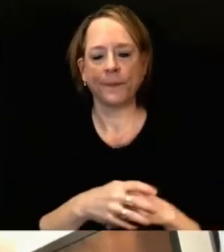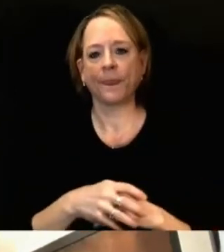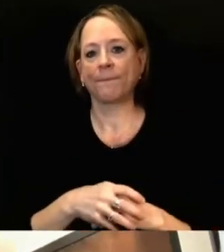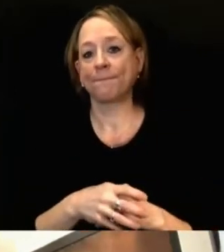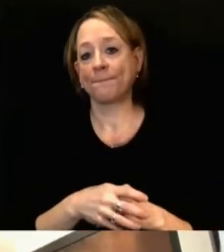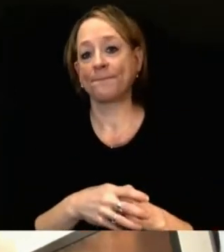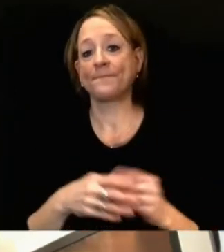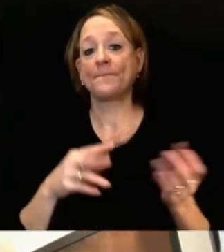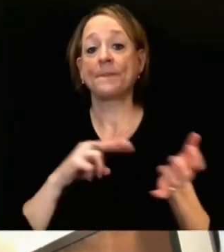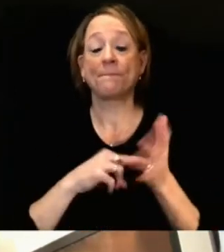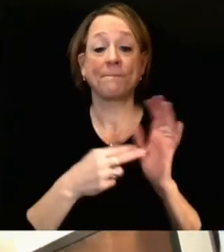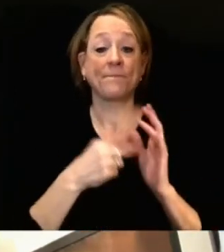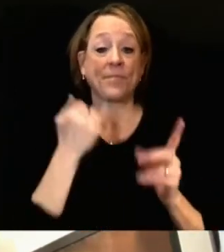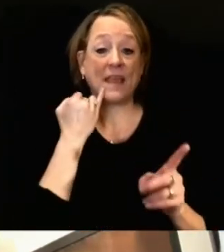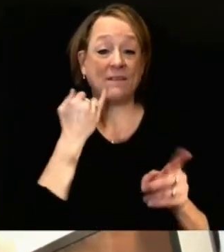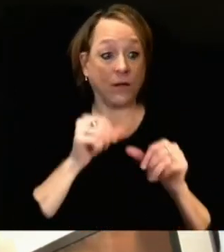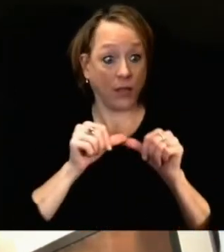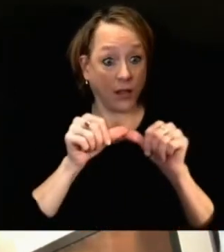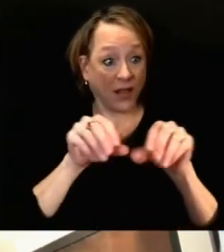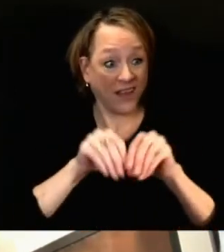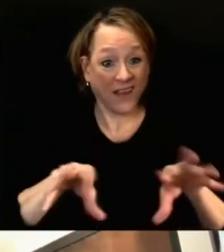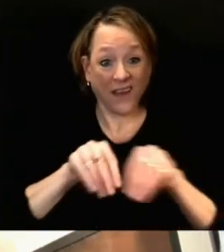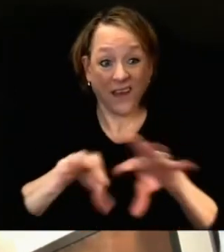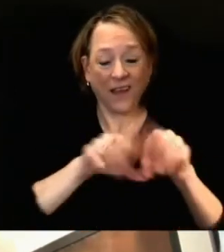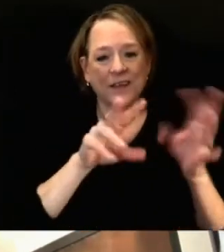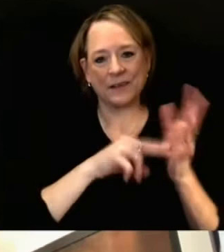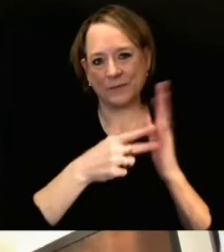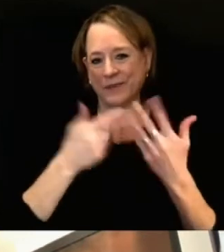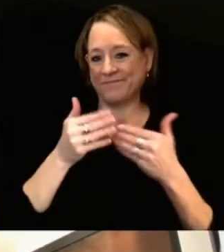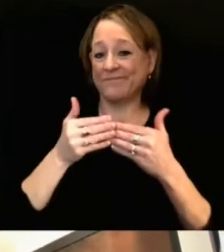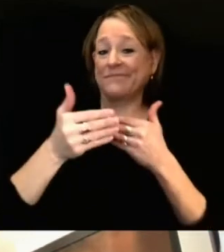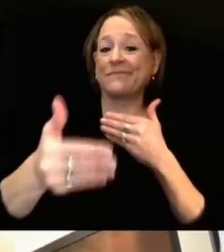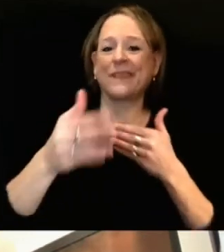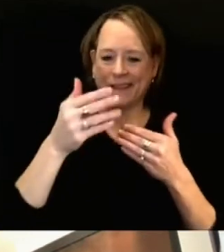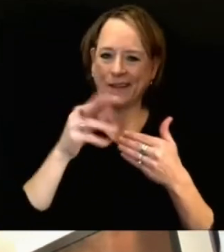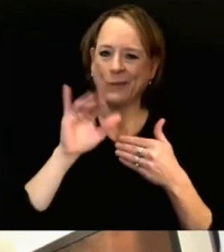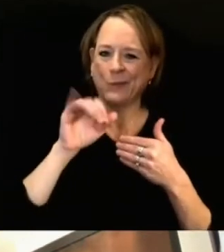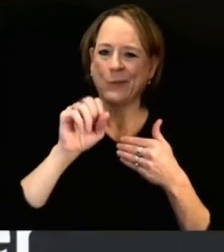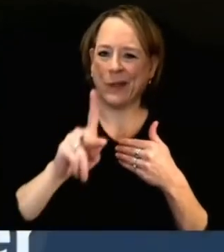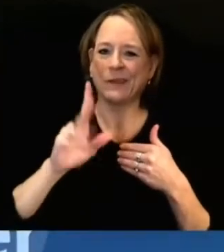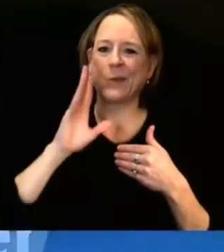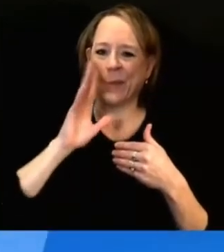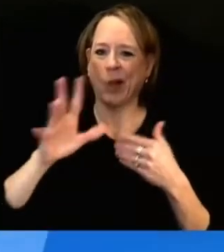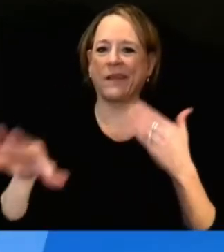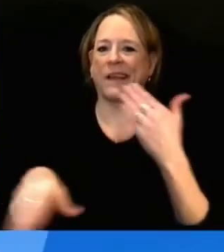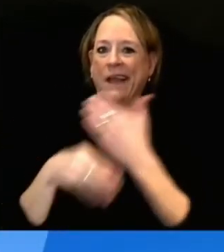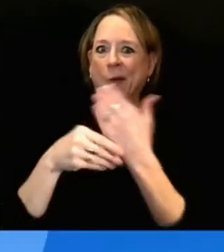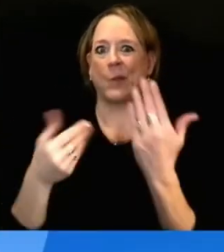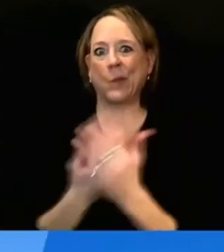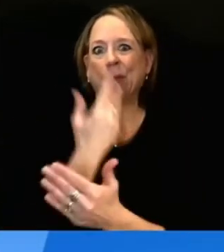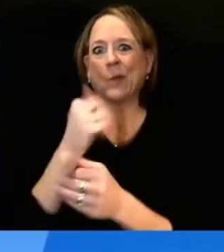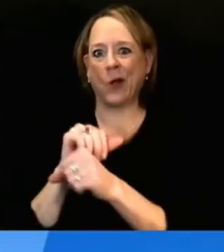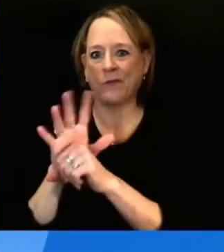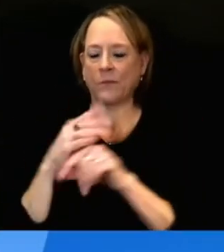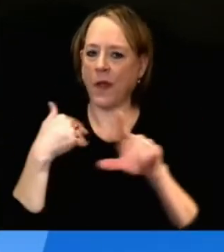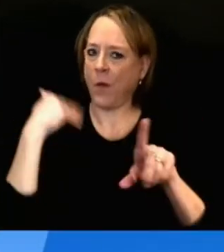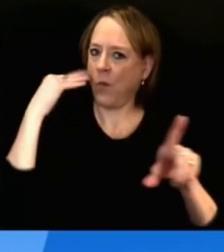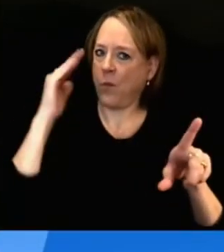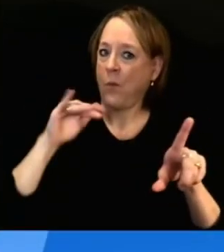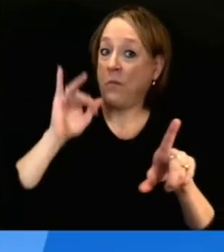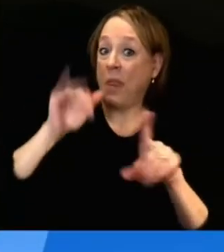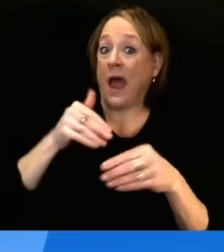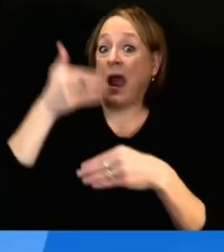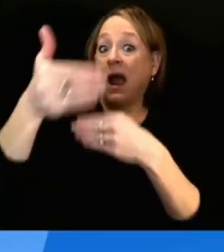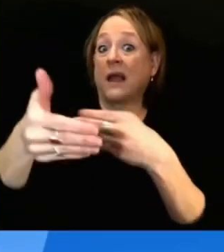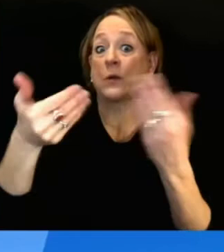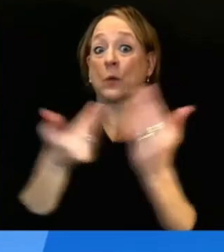But hopefully we'll be spared more dangerous variants for years to come. Thank you. Now on to Sean